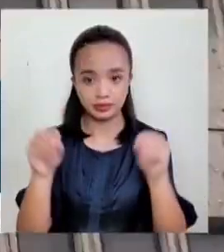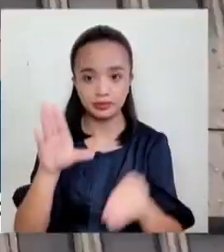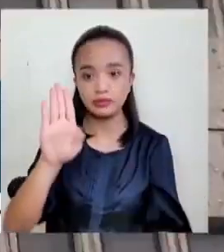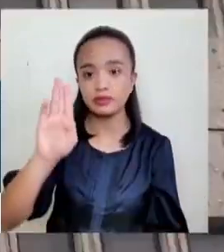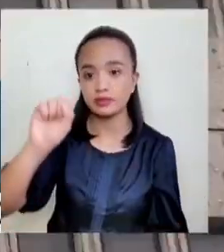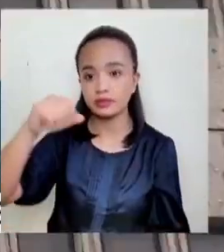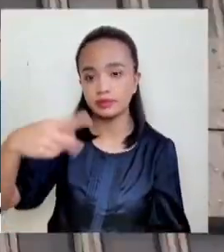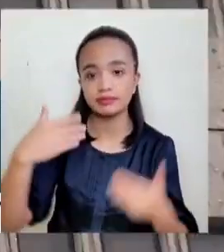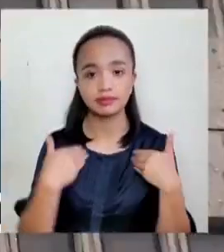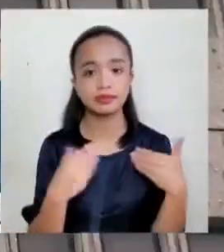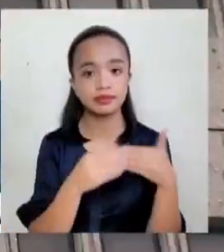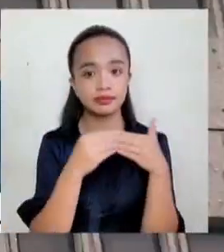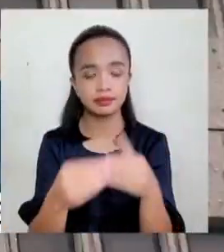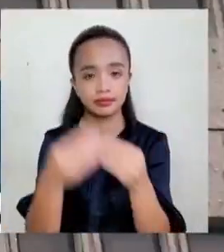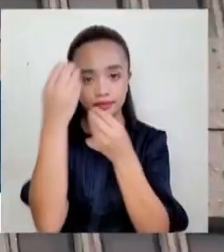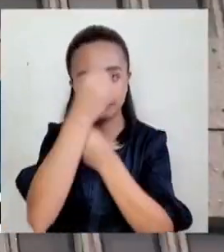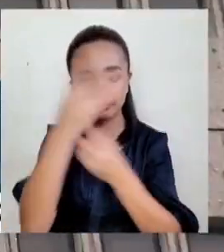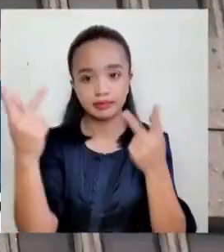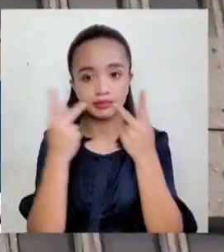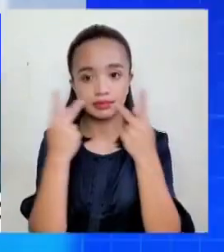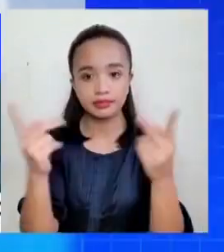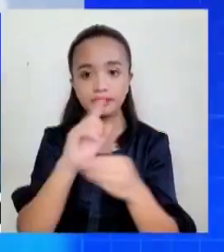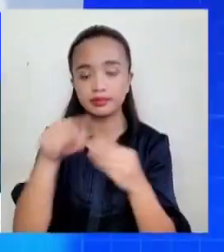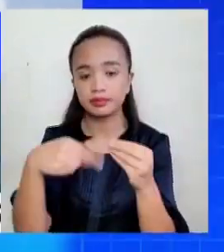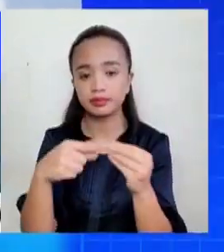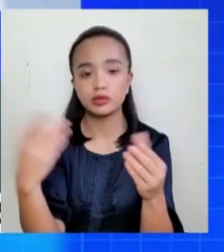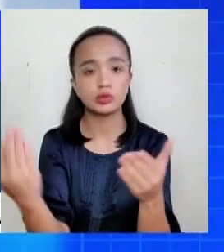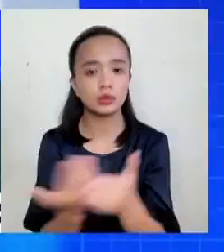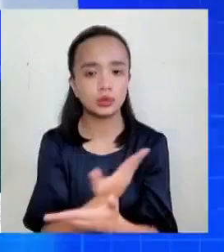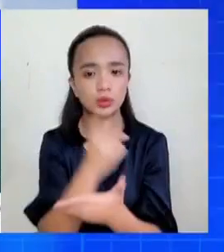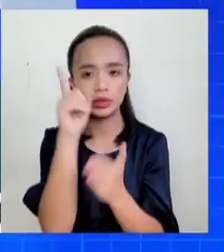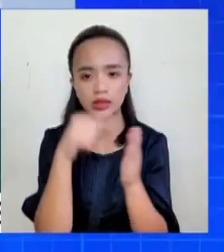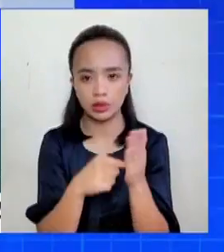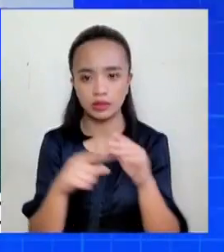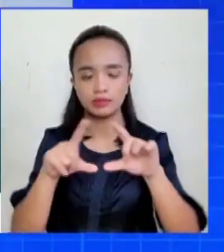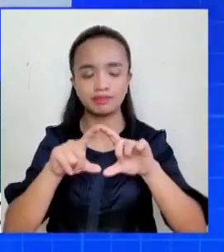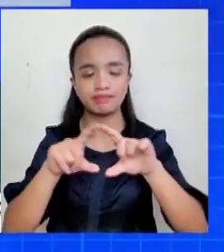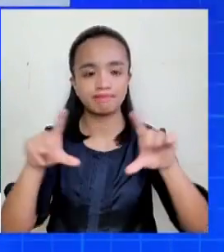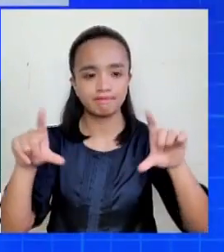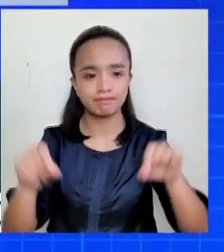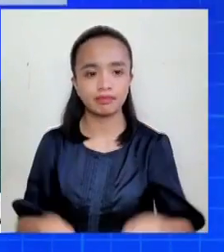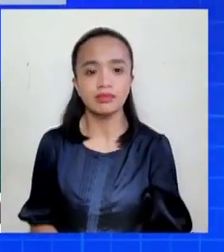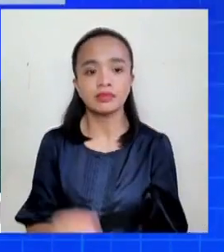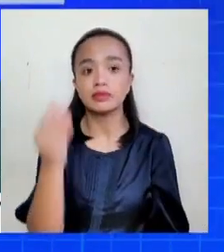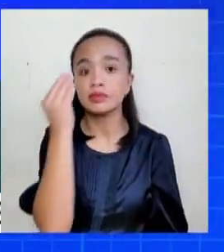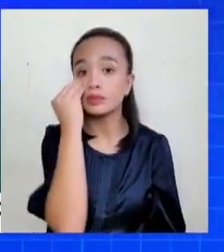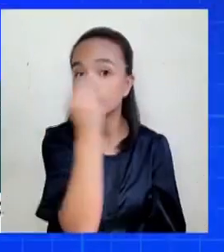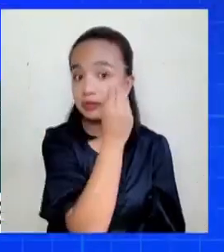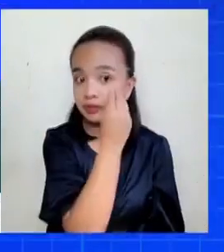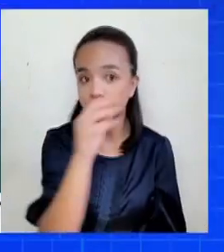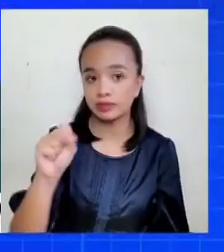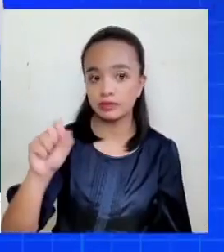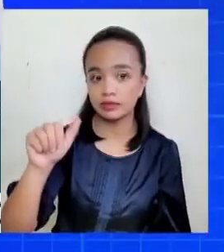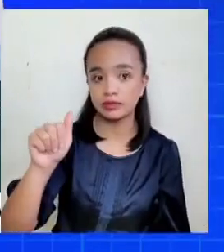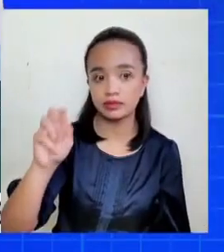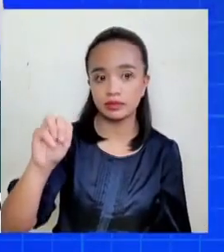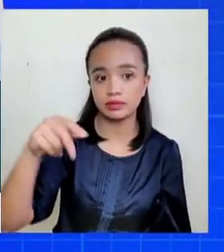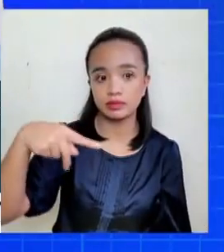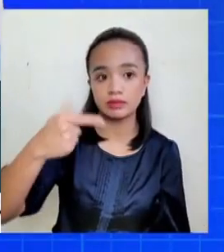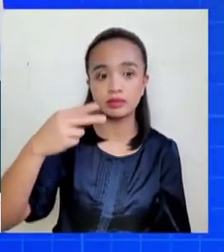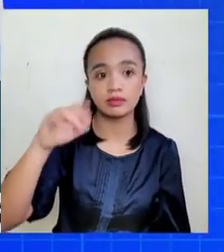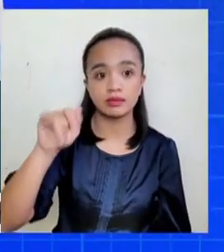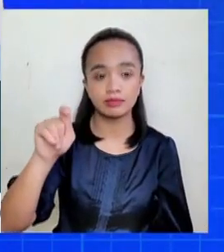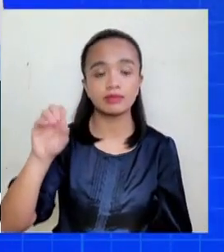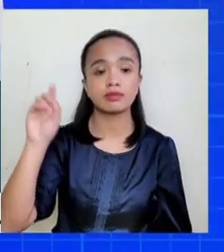public regarding the new 1,000 peso bill. The sampaguita-shaped clear window on the left side of the bill is